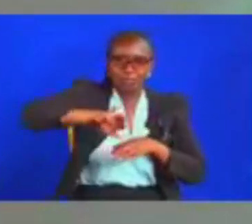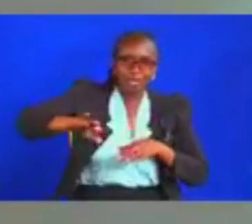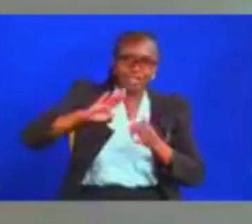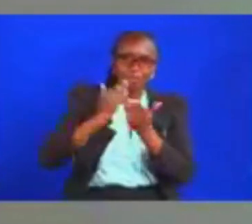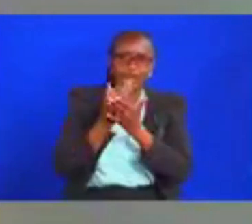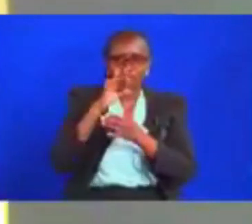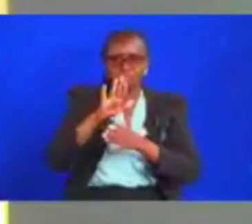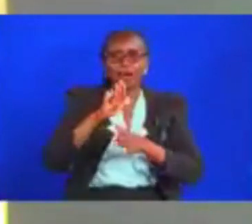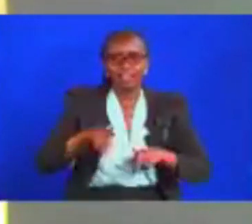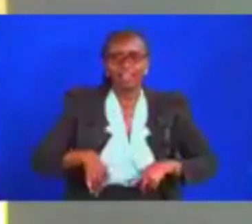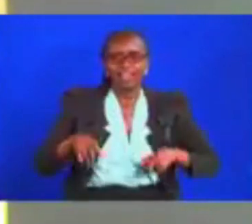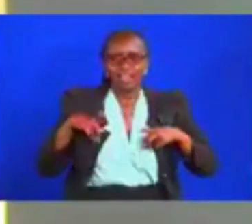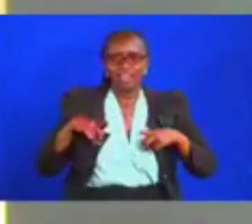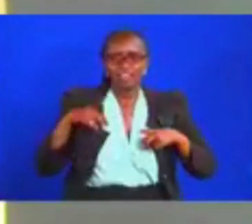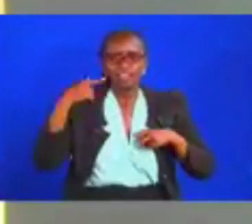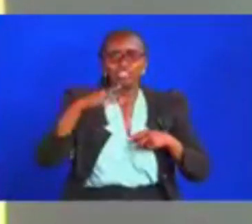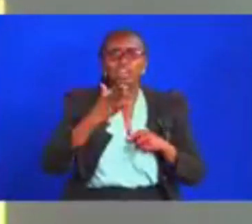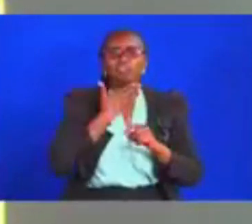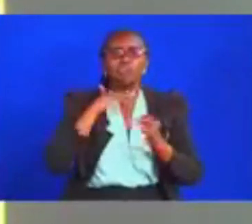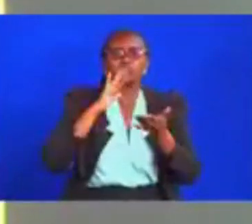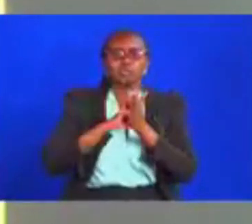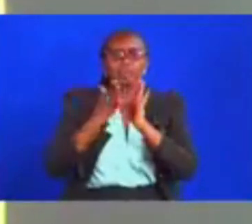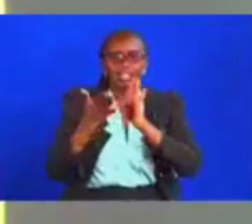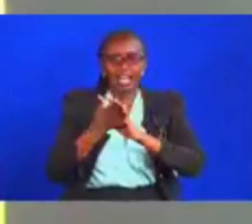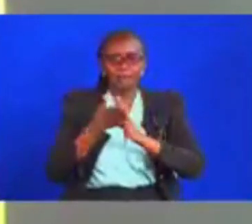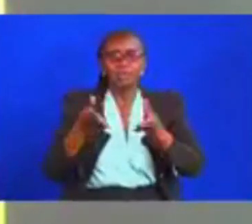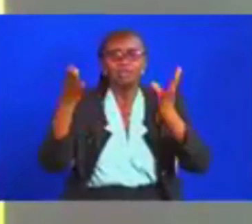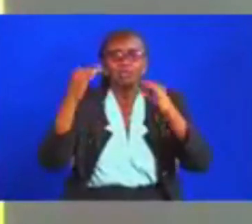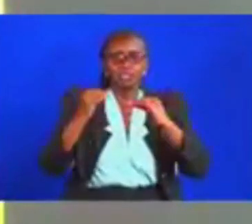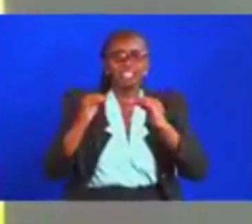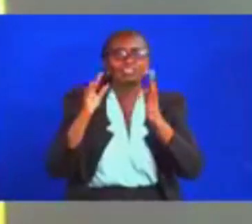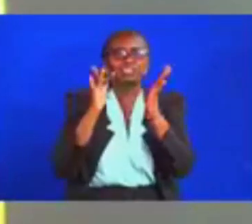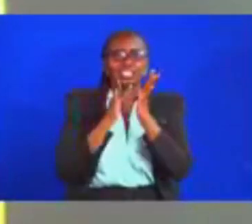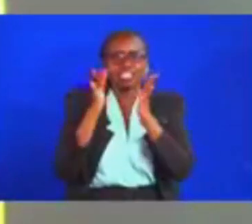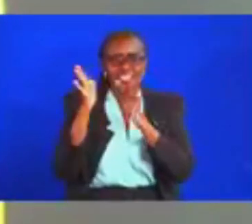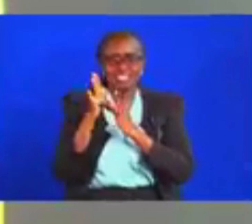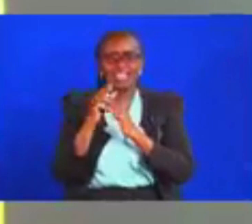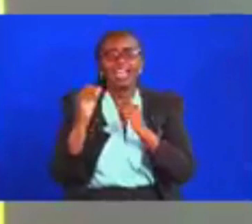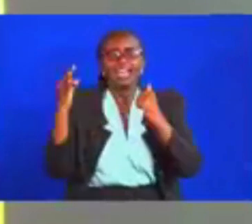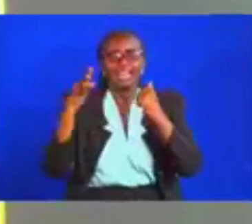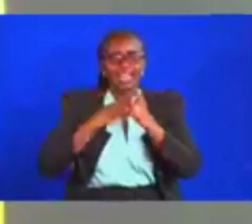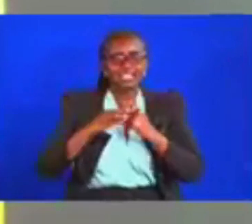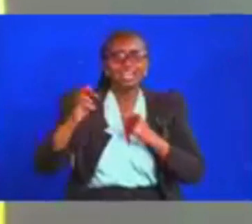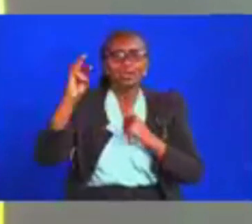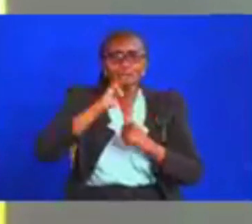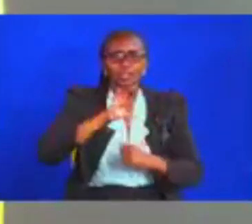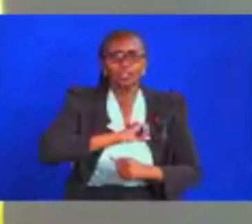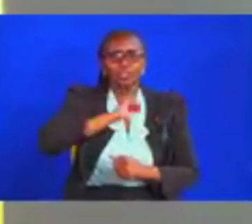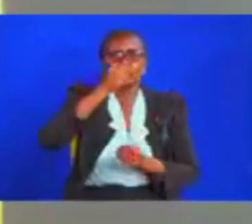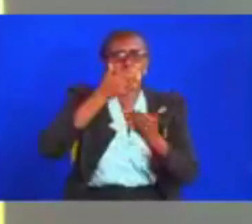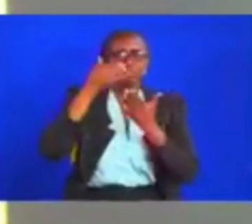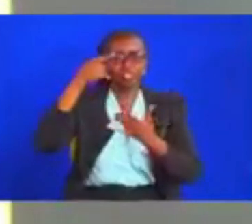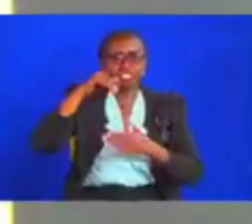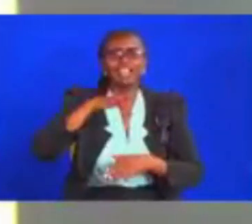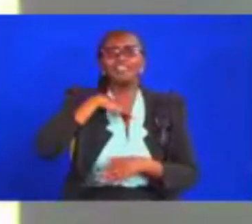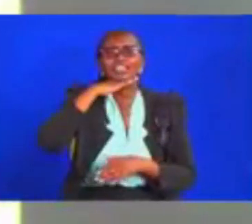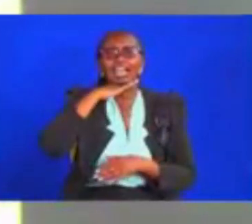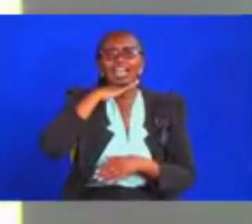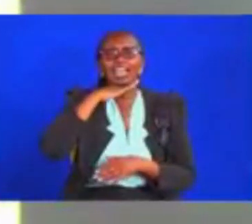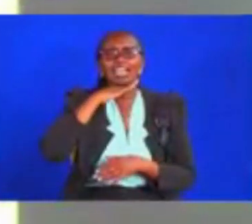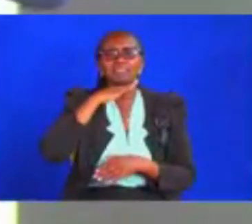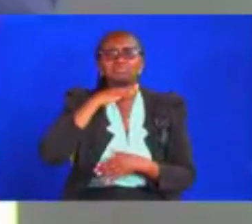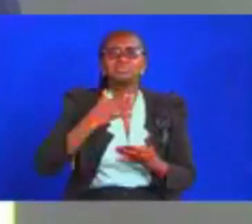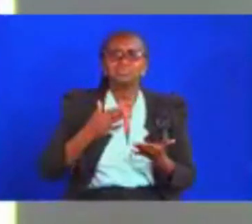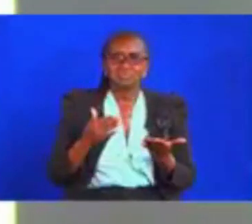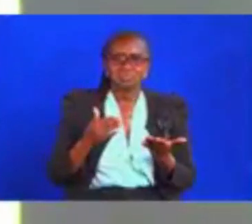life, he wants to be able to give Jesus 8 million souls before he goes to the Lord. Not buy